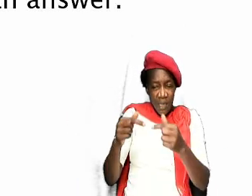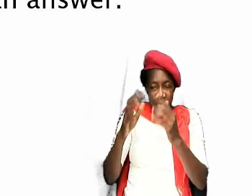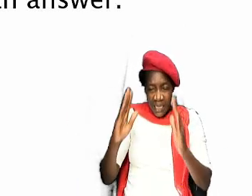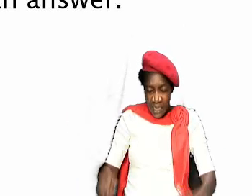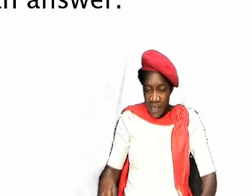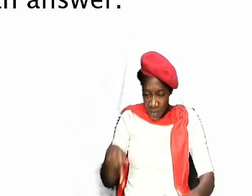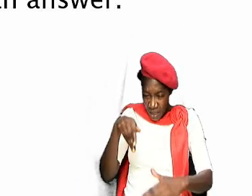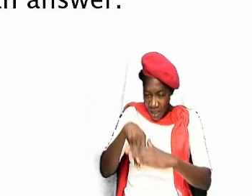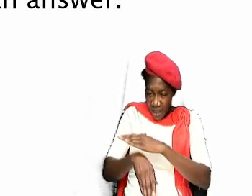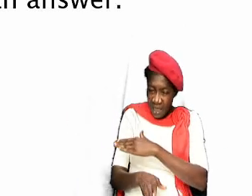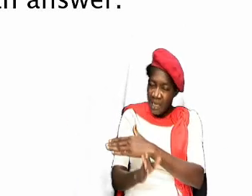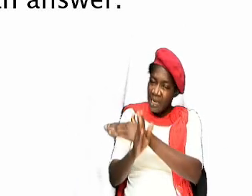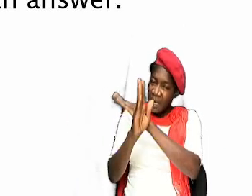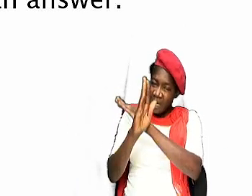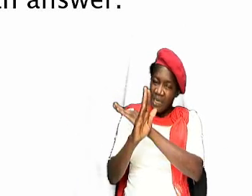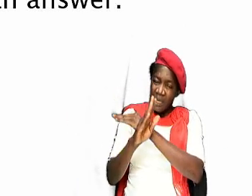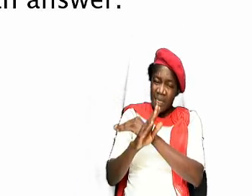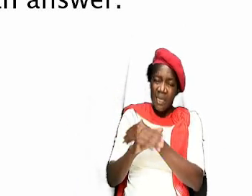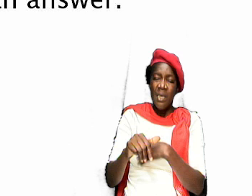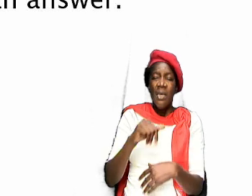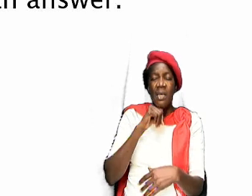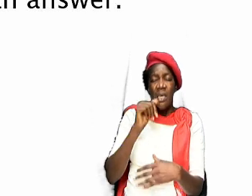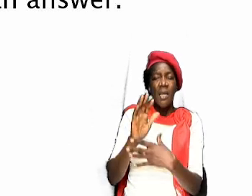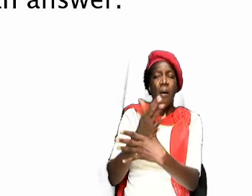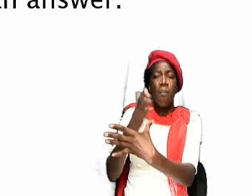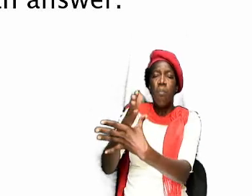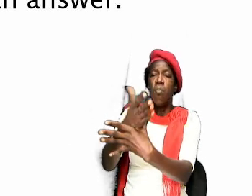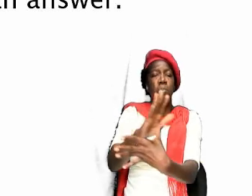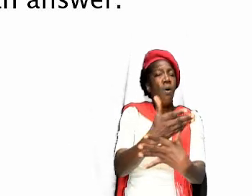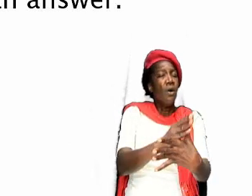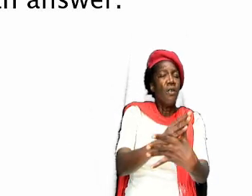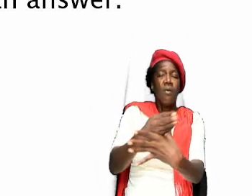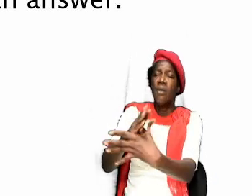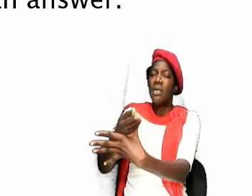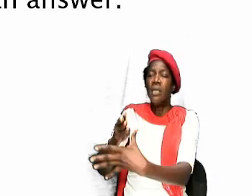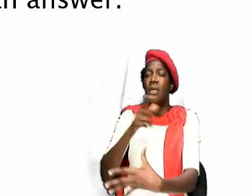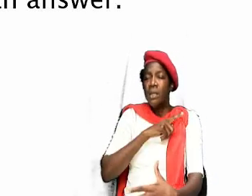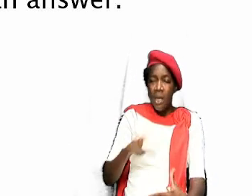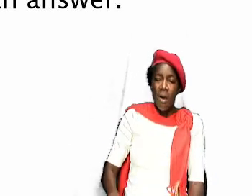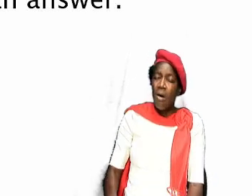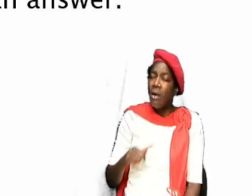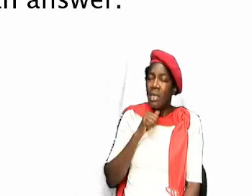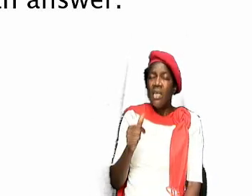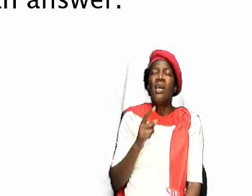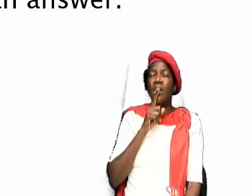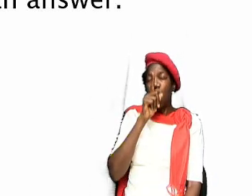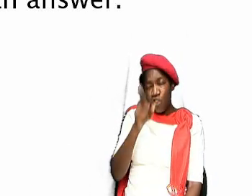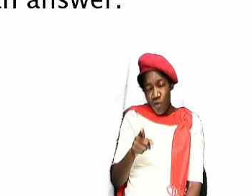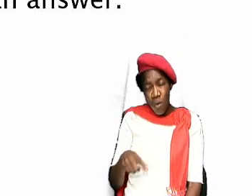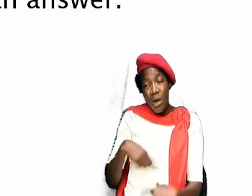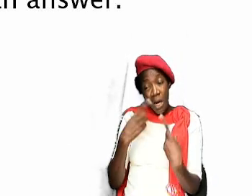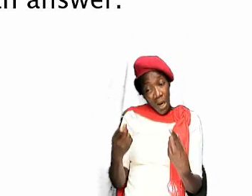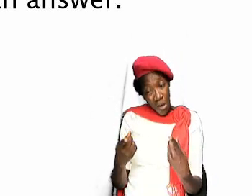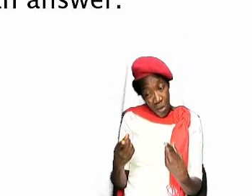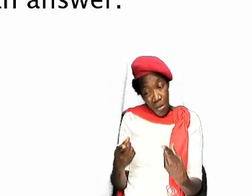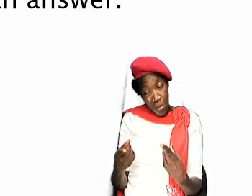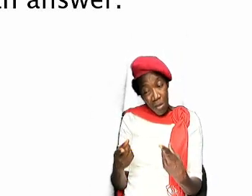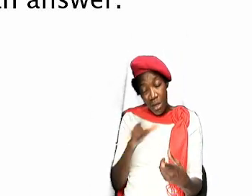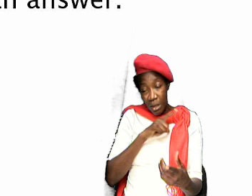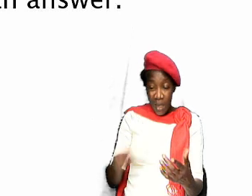we don't bother the Lord if we are uncertain and go to him more than